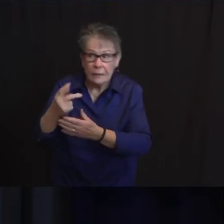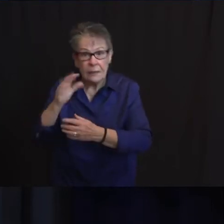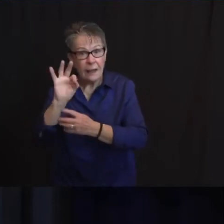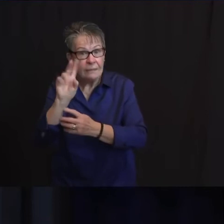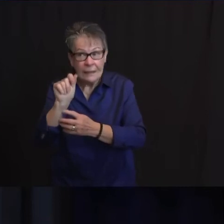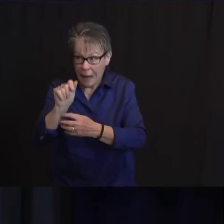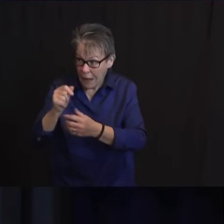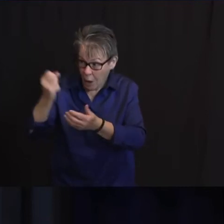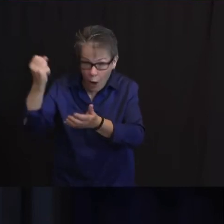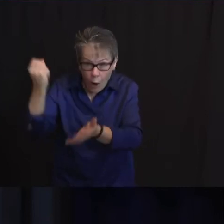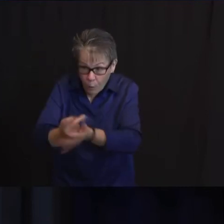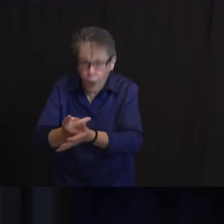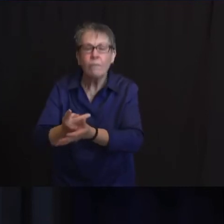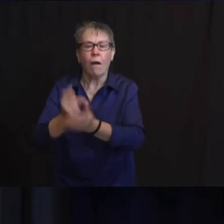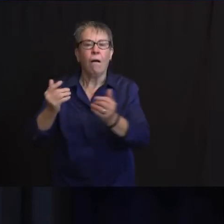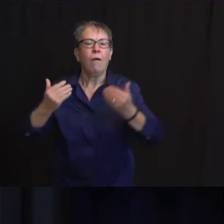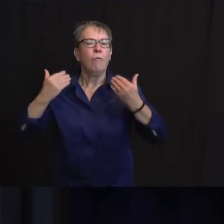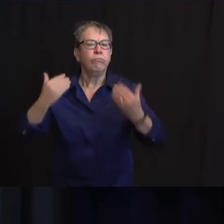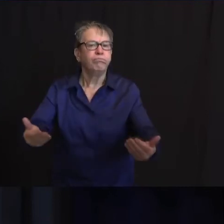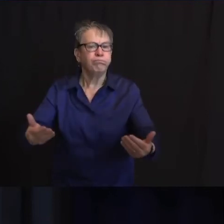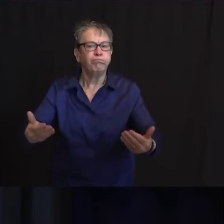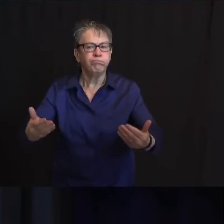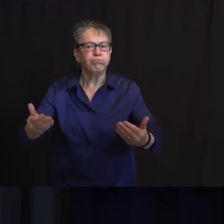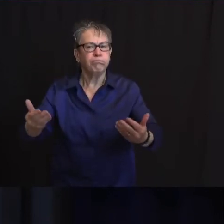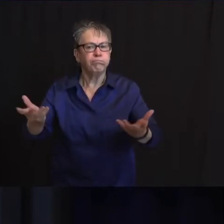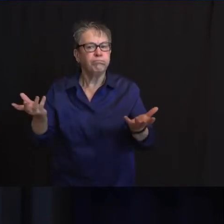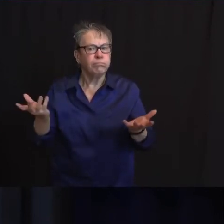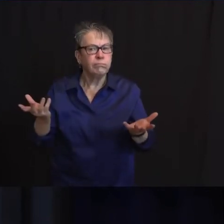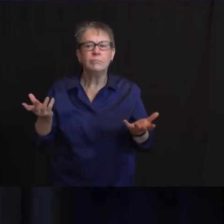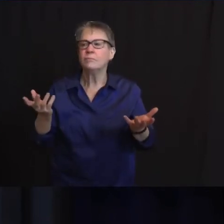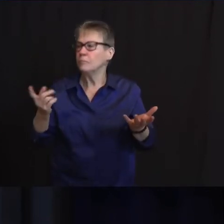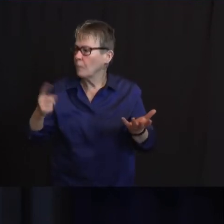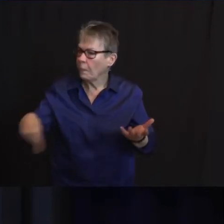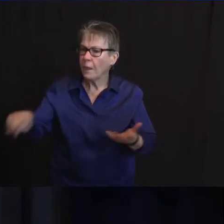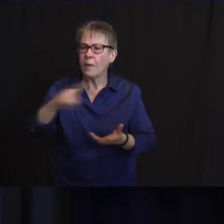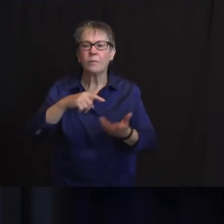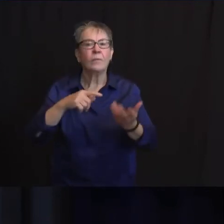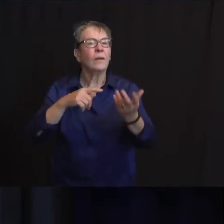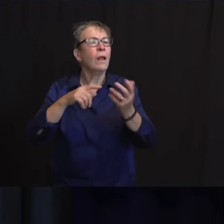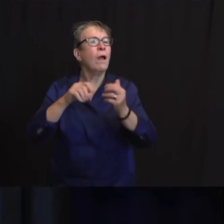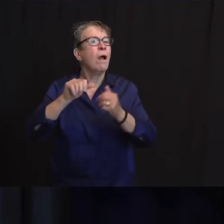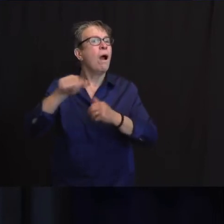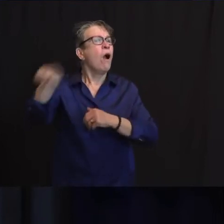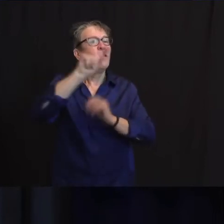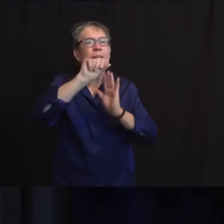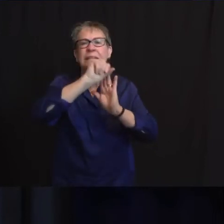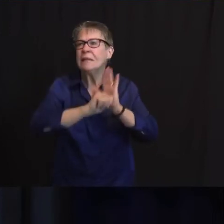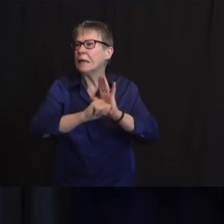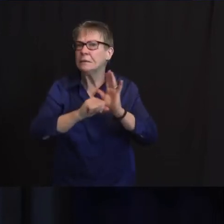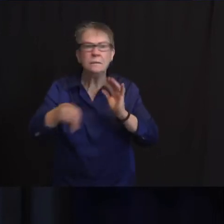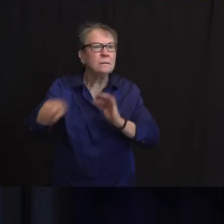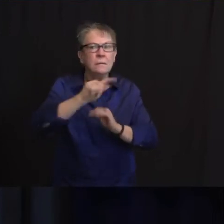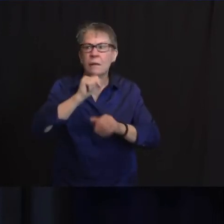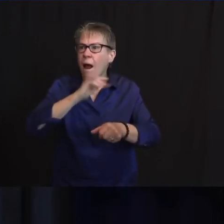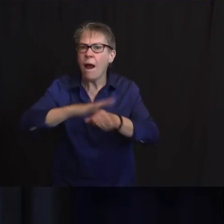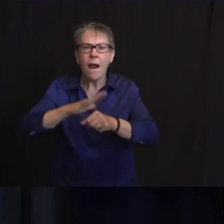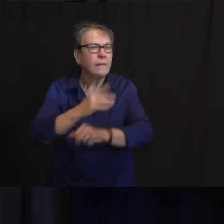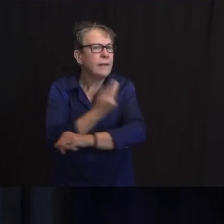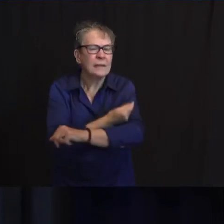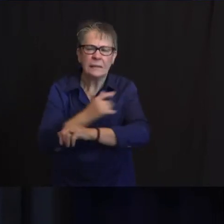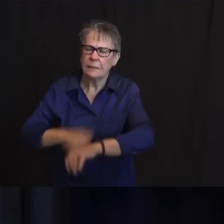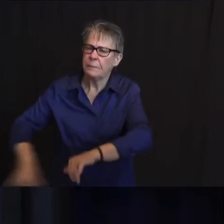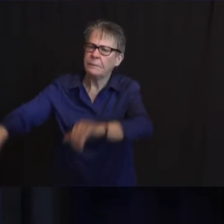similar vaccine shortage issues. This is a huge undertaking, not only in New Jersey, but across our nation, unlike anything we